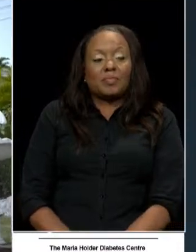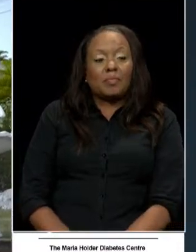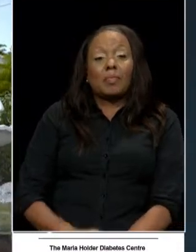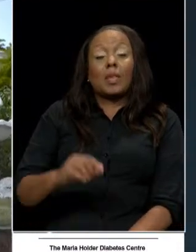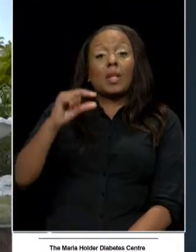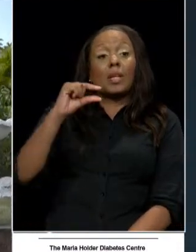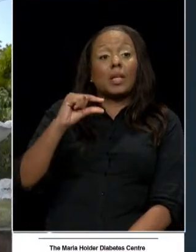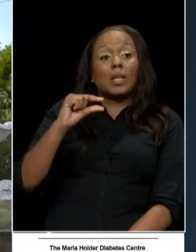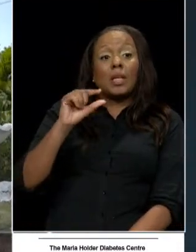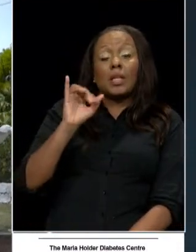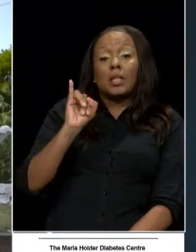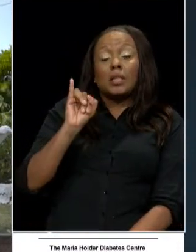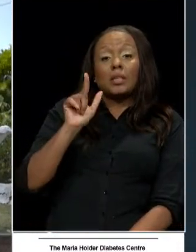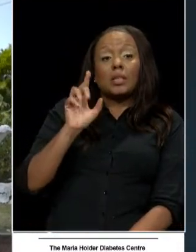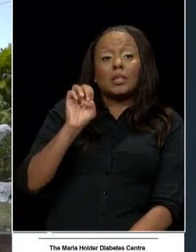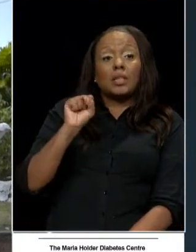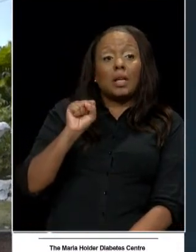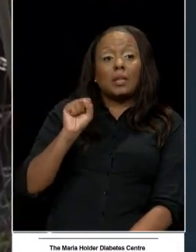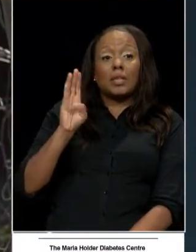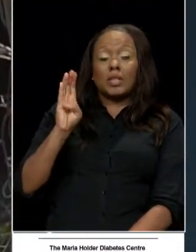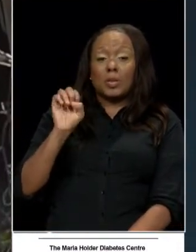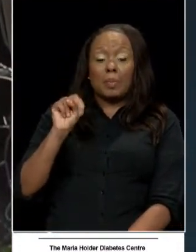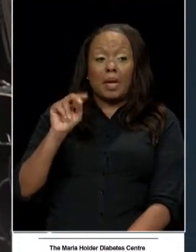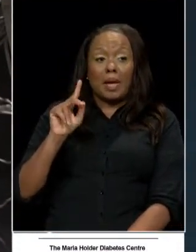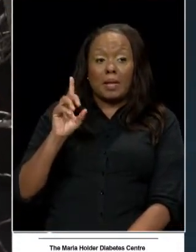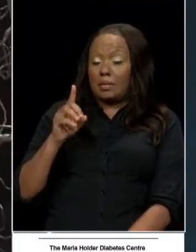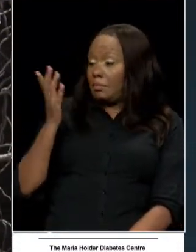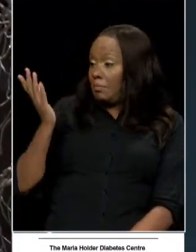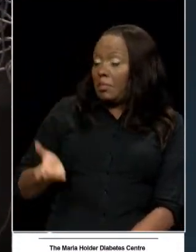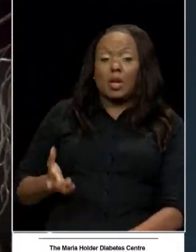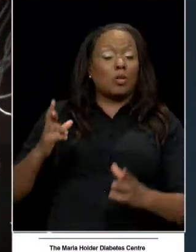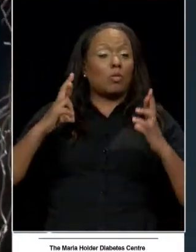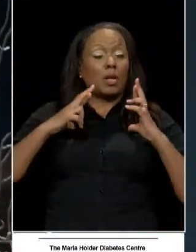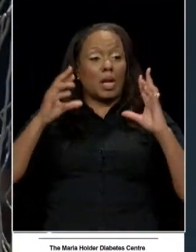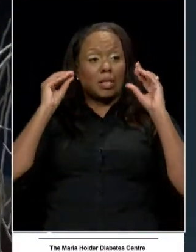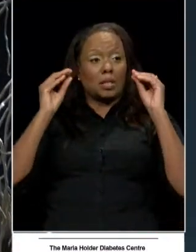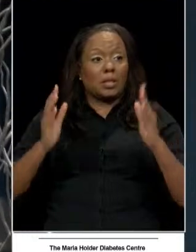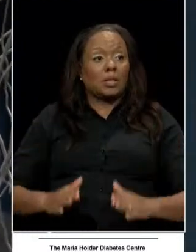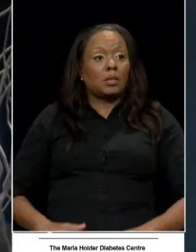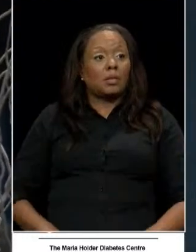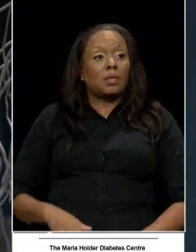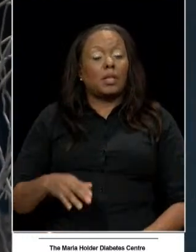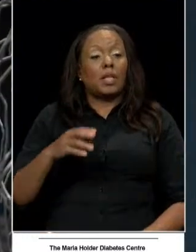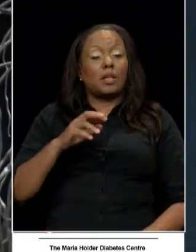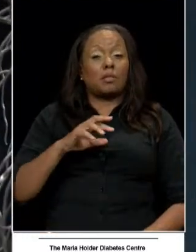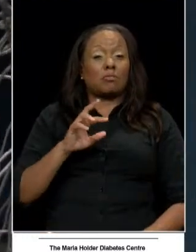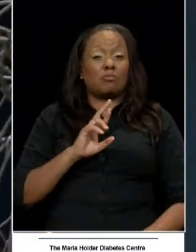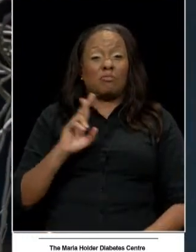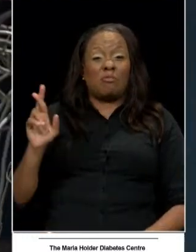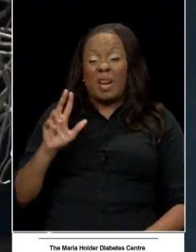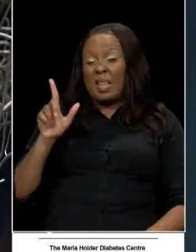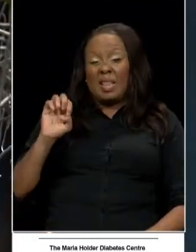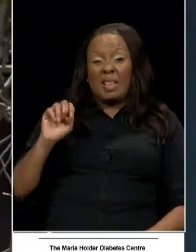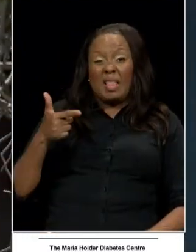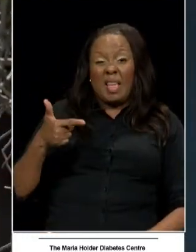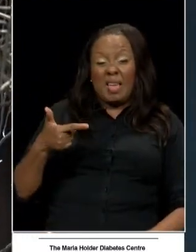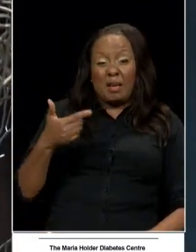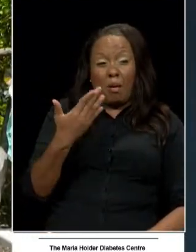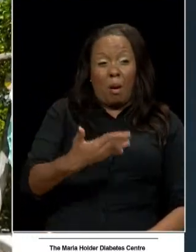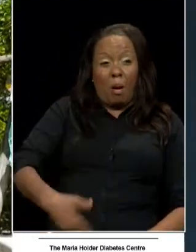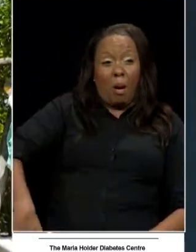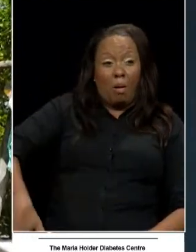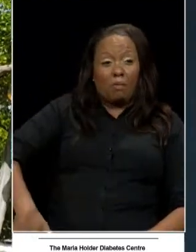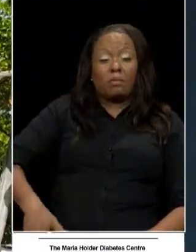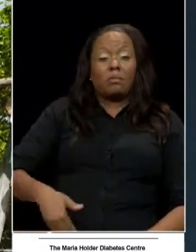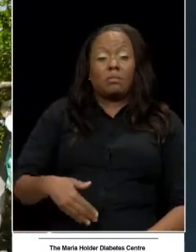Giles Bend is a retired teacher who lost his right leg to complications from diabetes 7 years